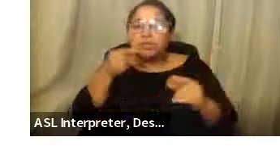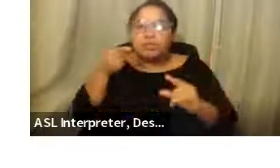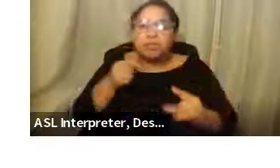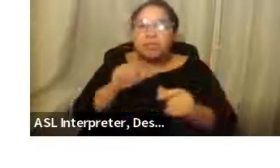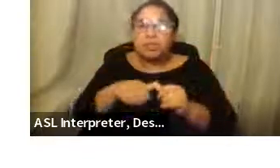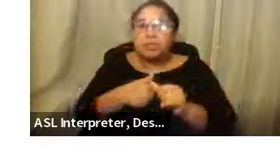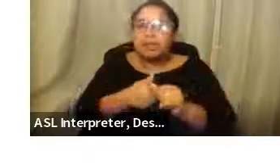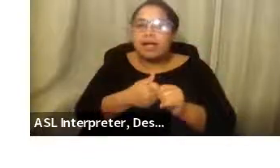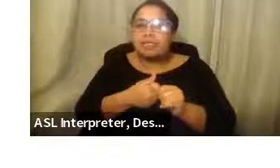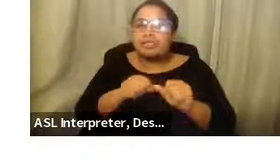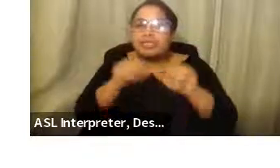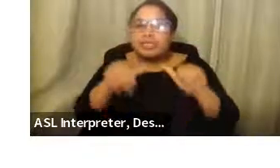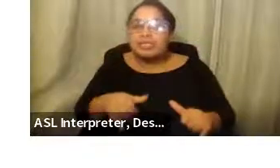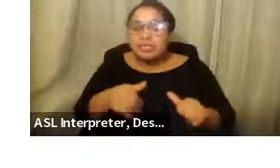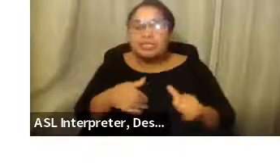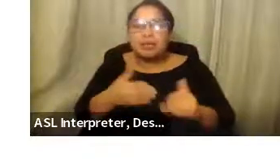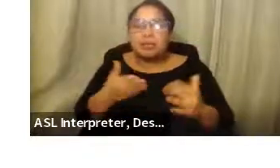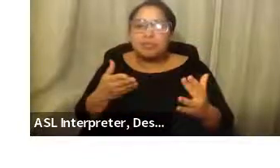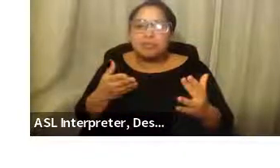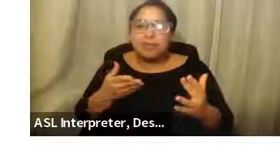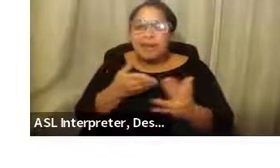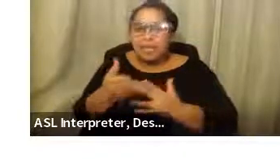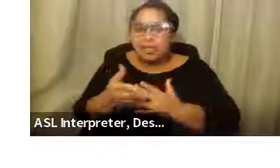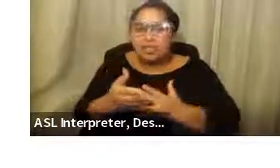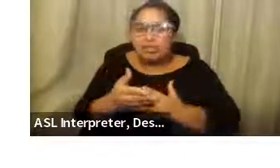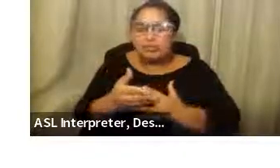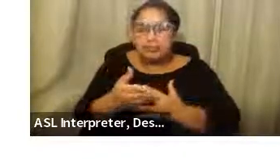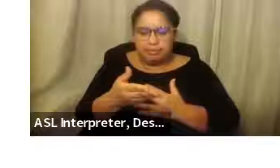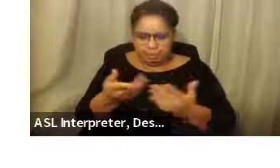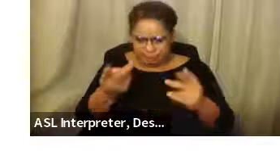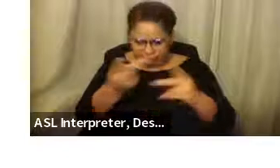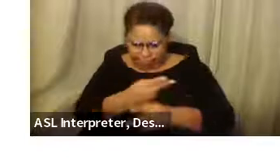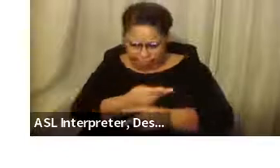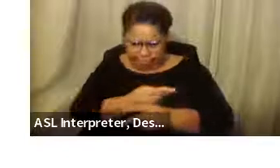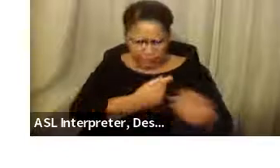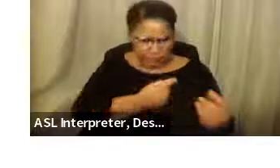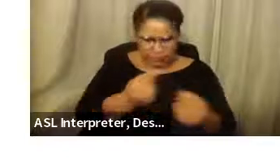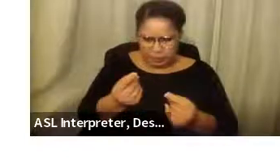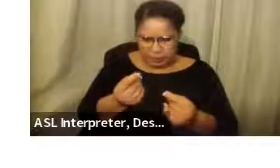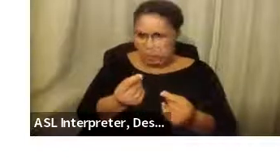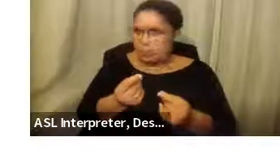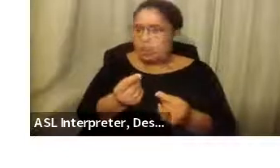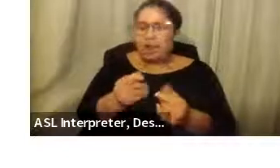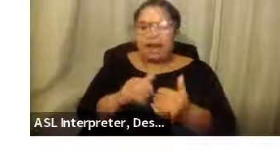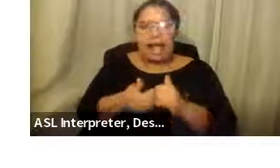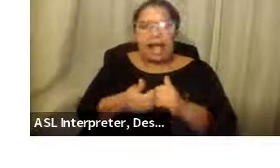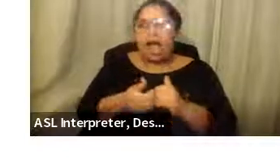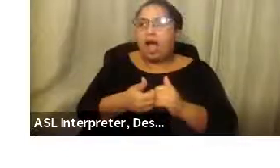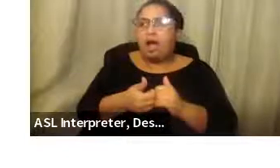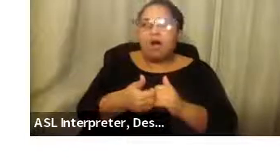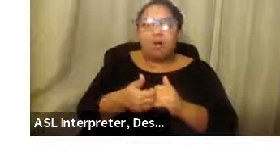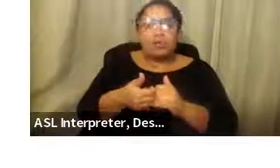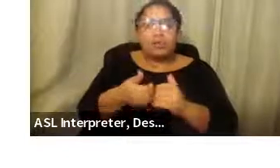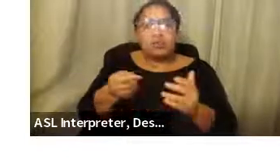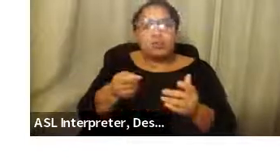system navigation and the role that EMS has in navigating to the service system versus EMS